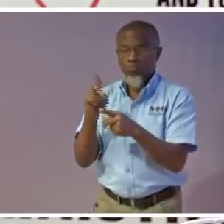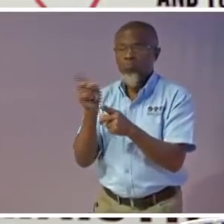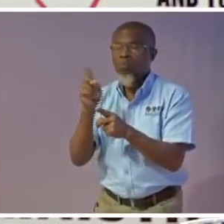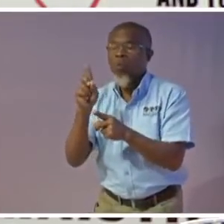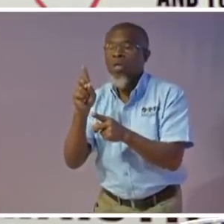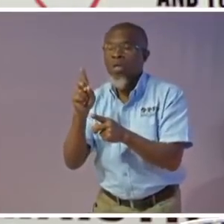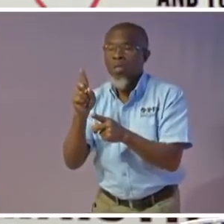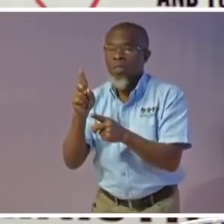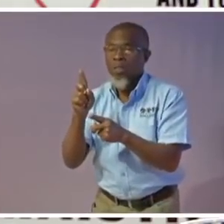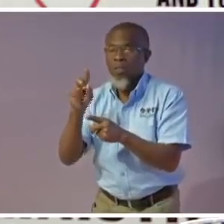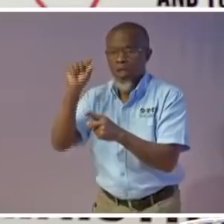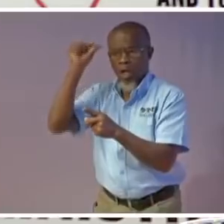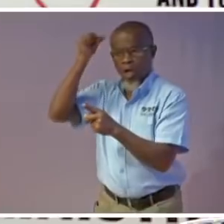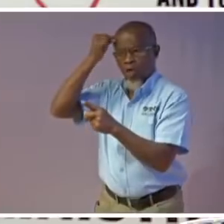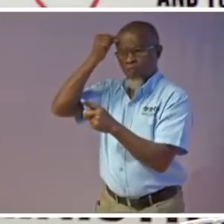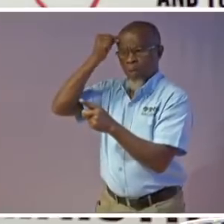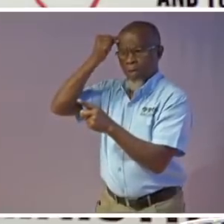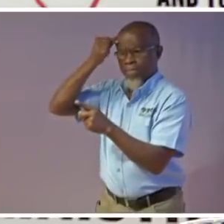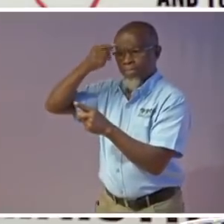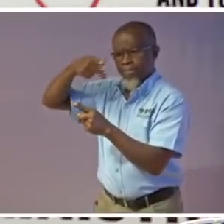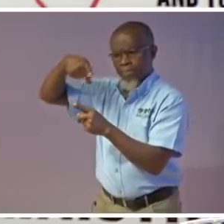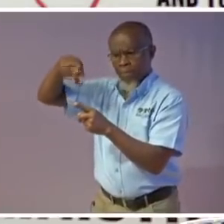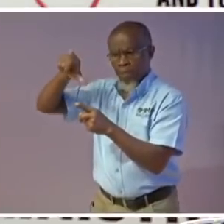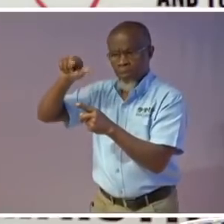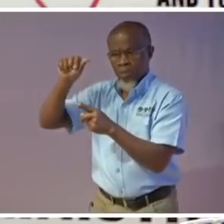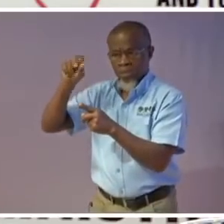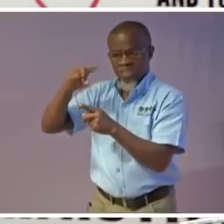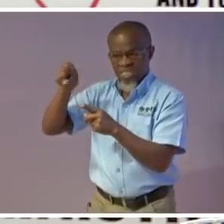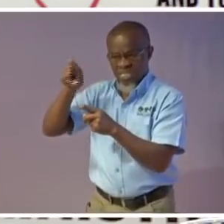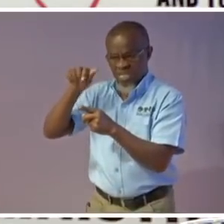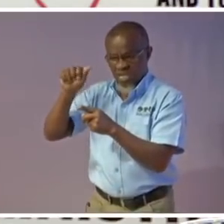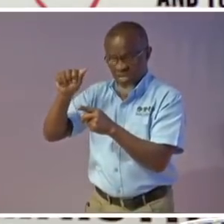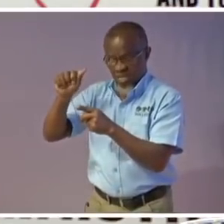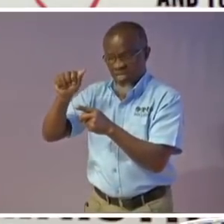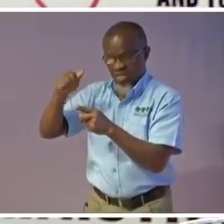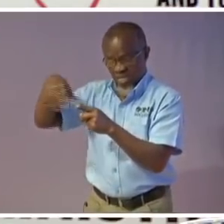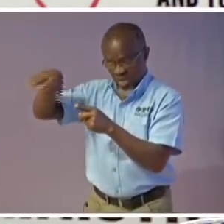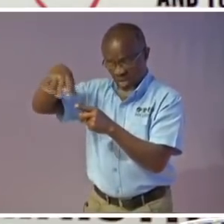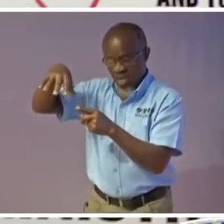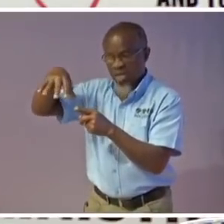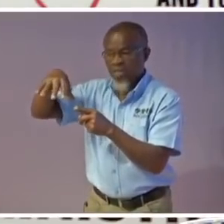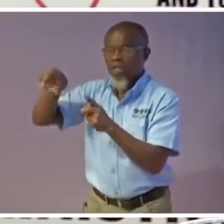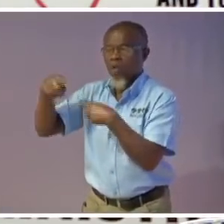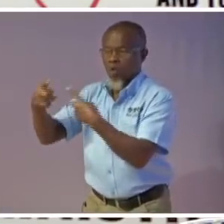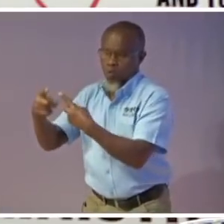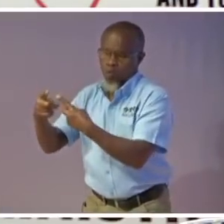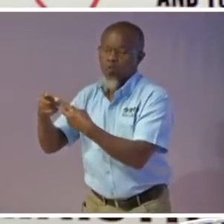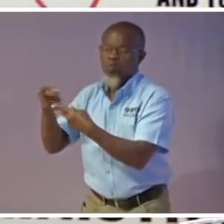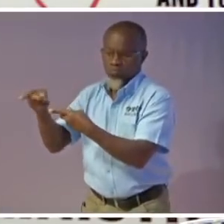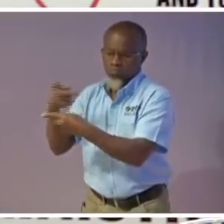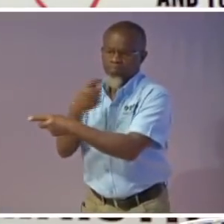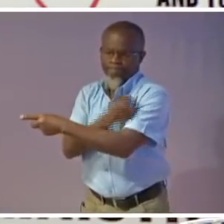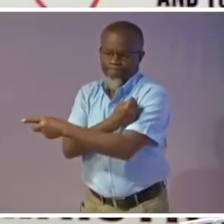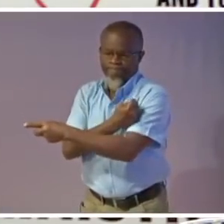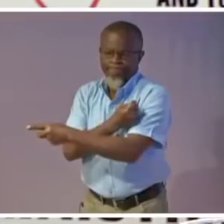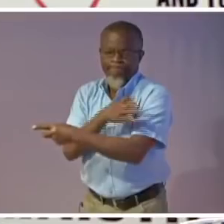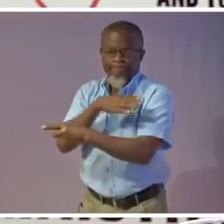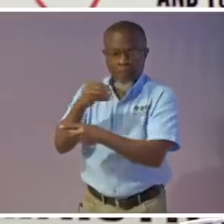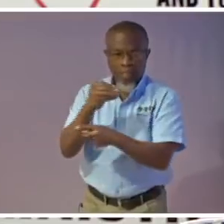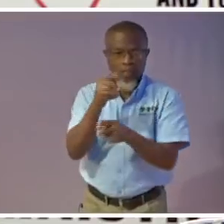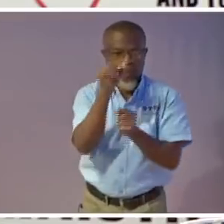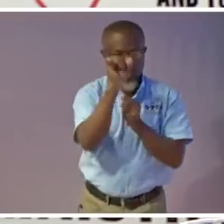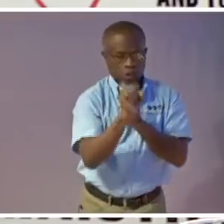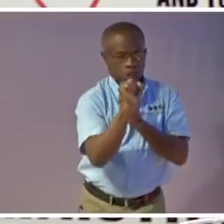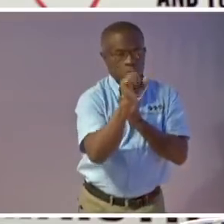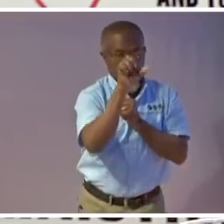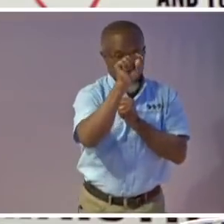government campus building, and 2 separate dedicated lines to public officers at SAPA. So